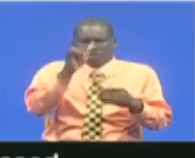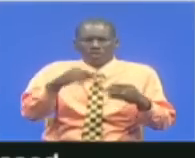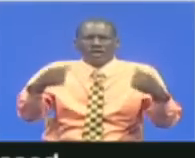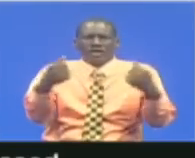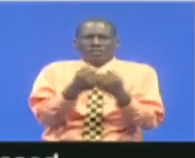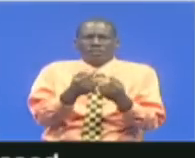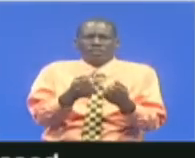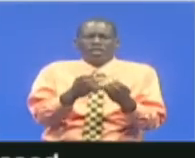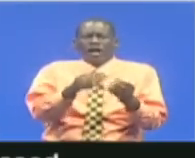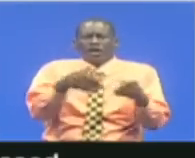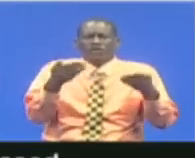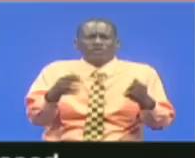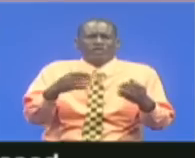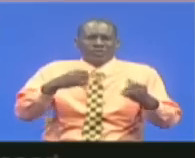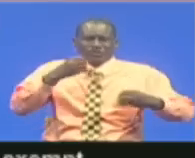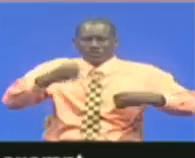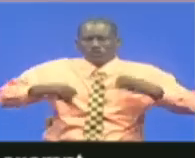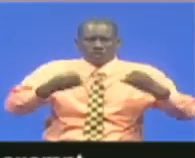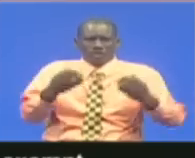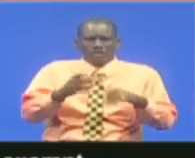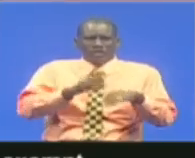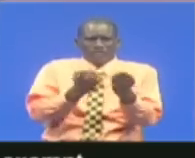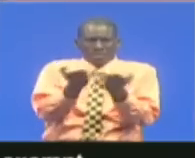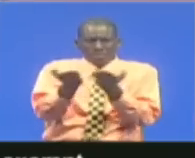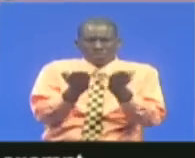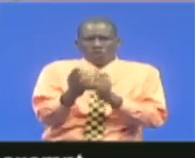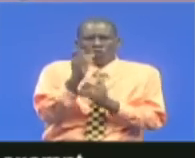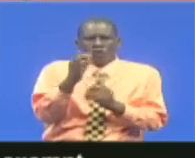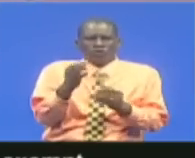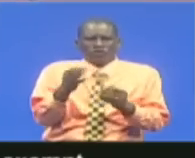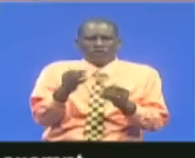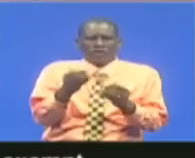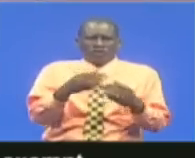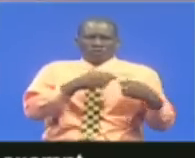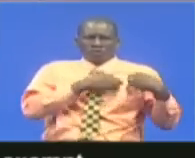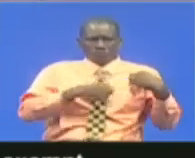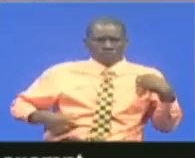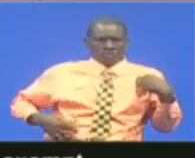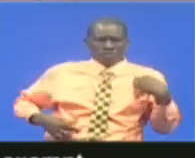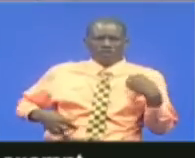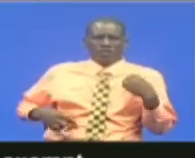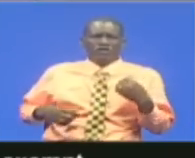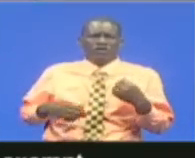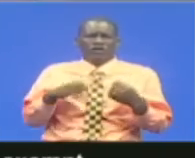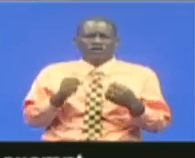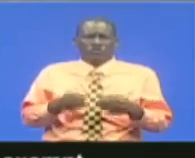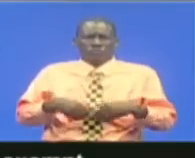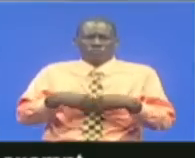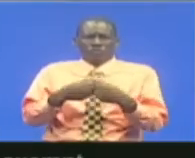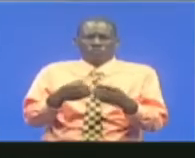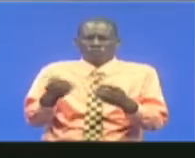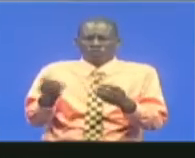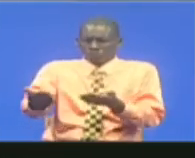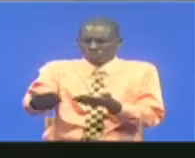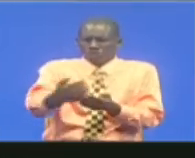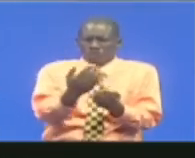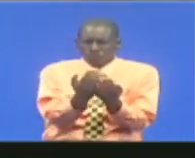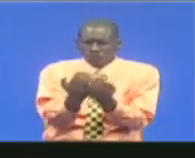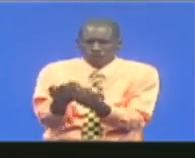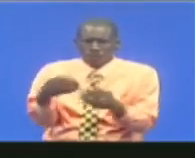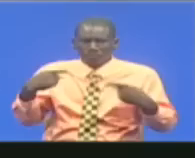Watch carefully. Now, during the service, one of the ushers, an elderly lady, took the offering from the people she had helped serve to